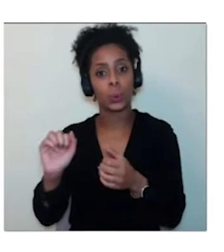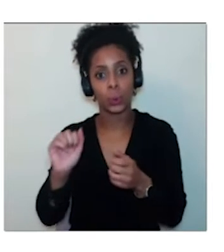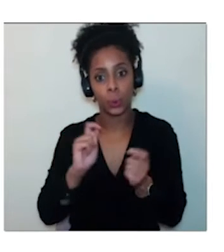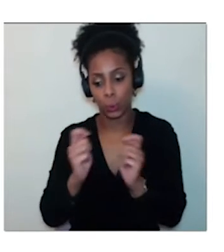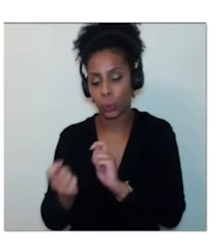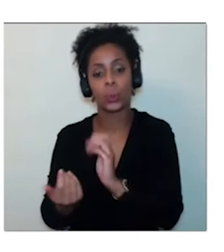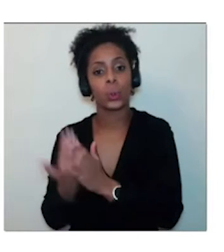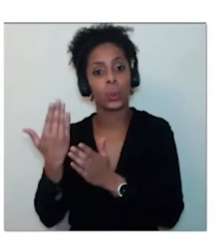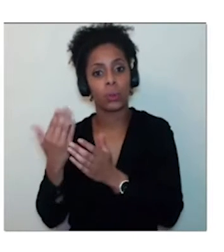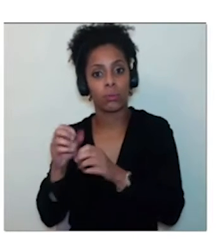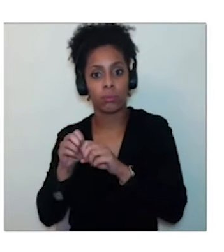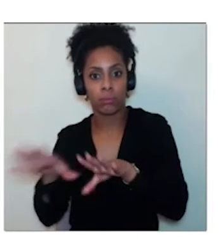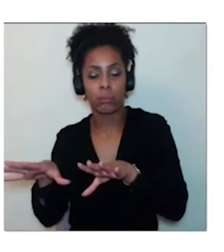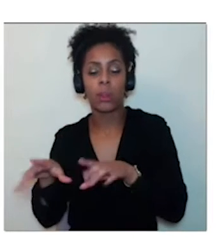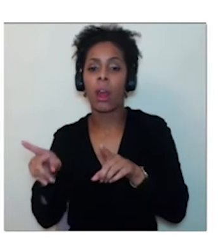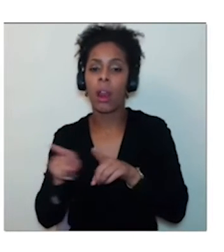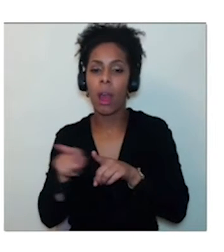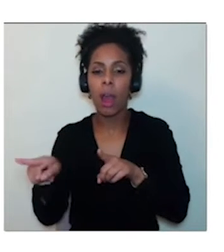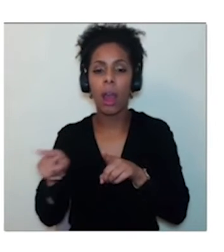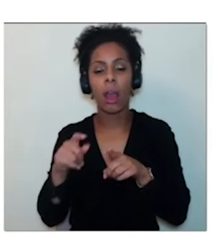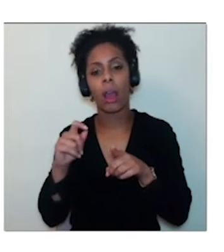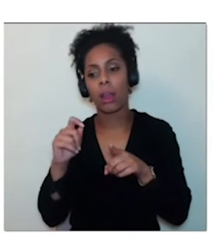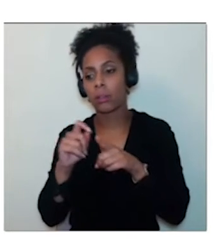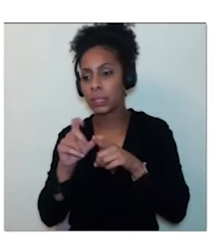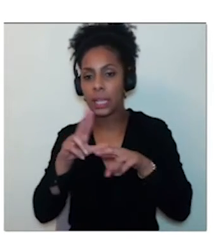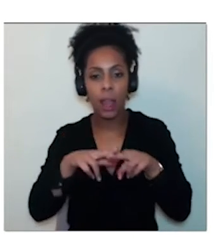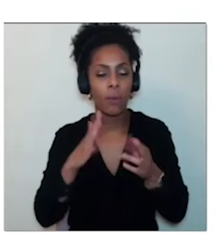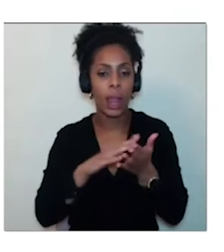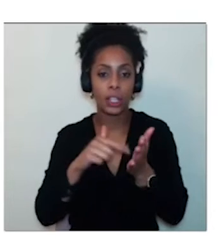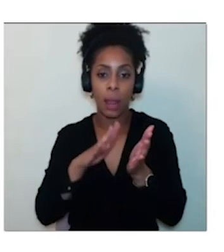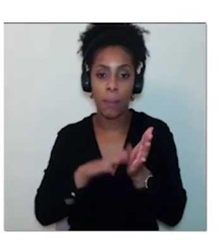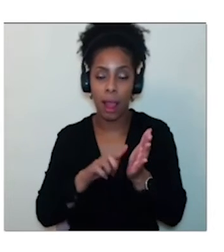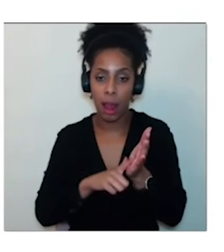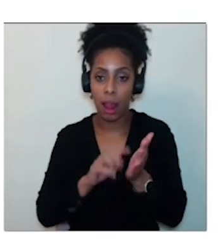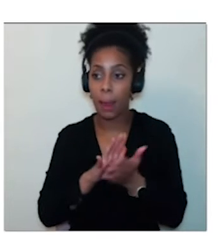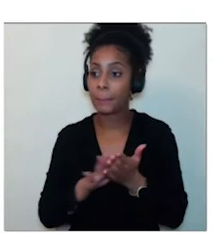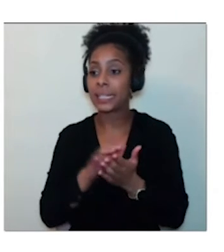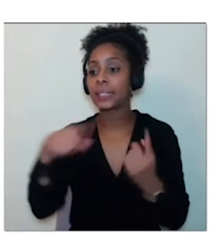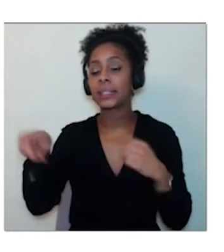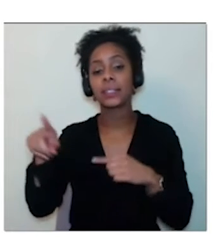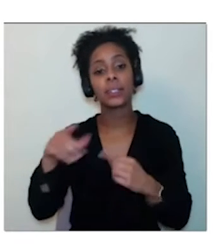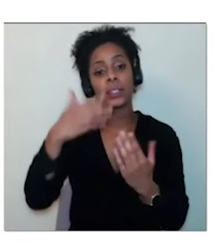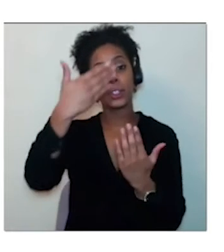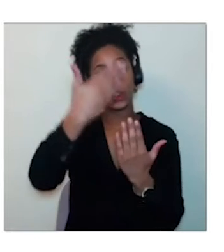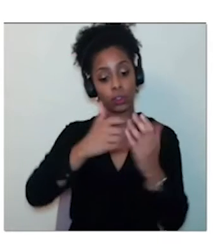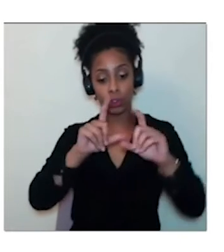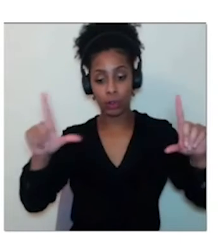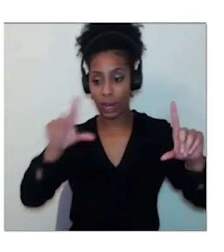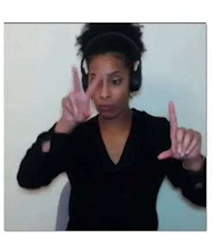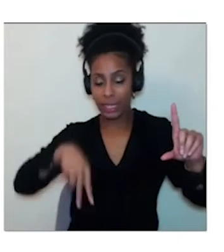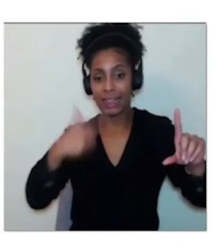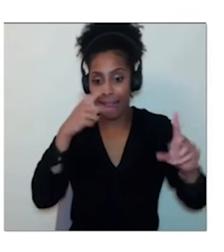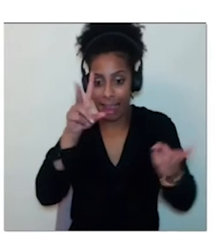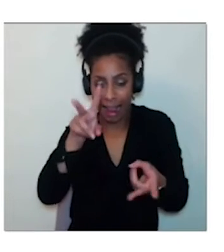and PDF, which means that they can be read with screen readers. Office documents are widely used